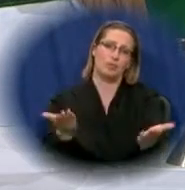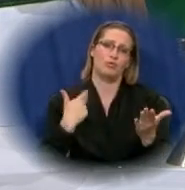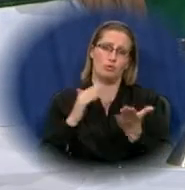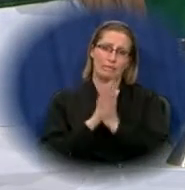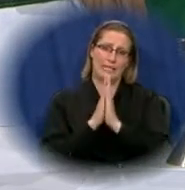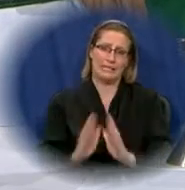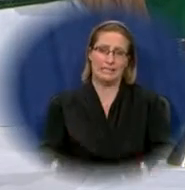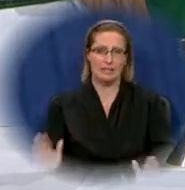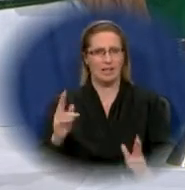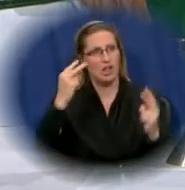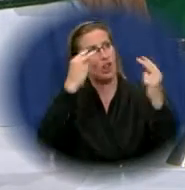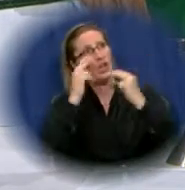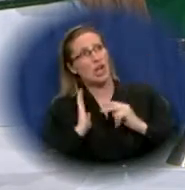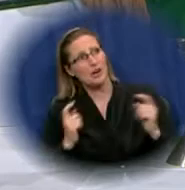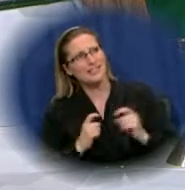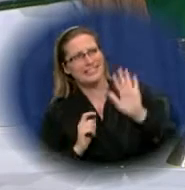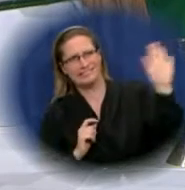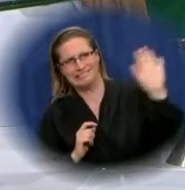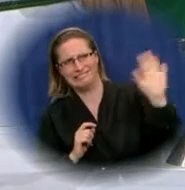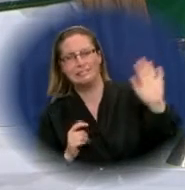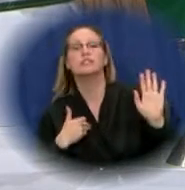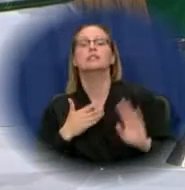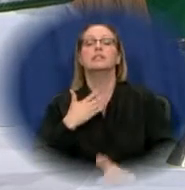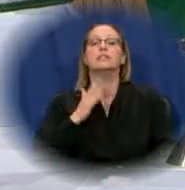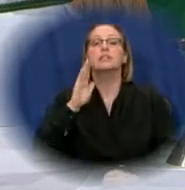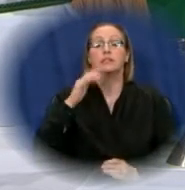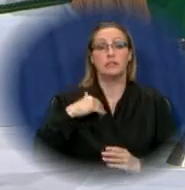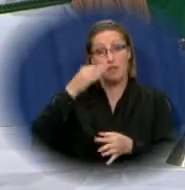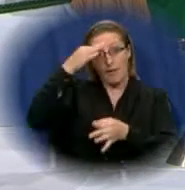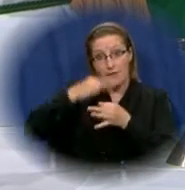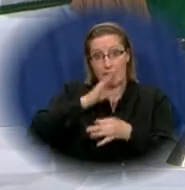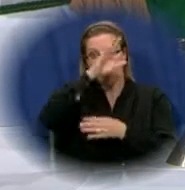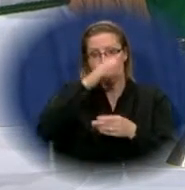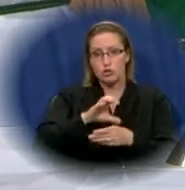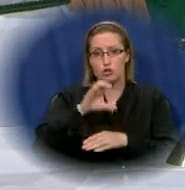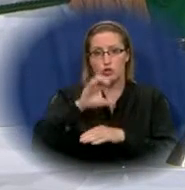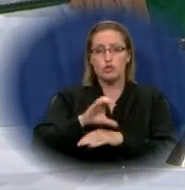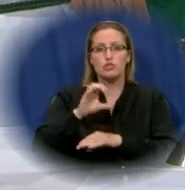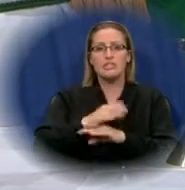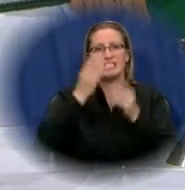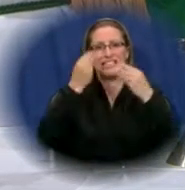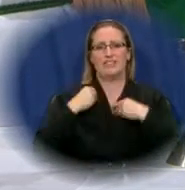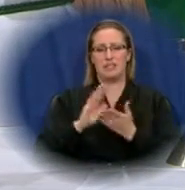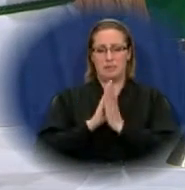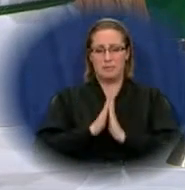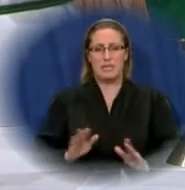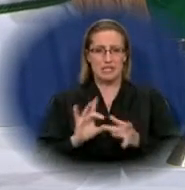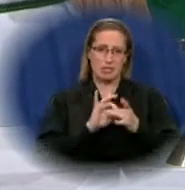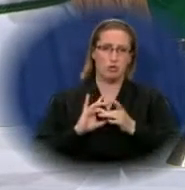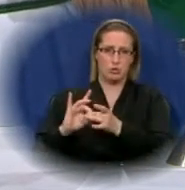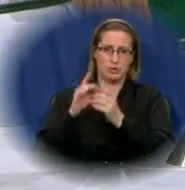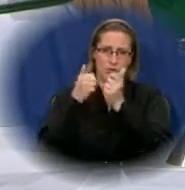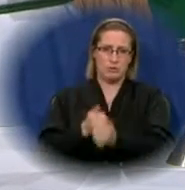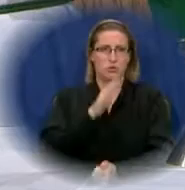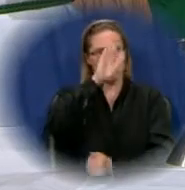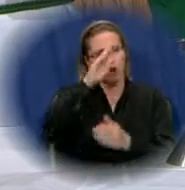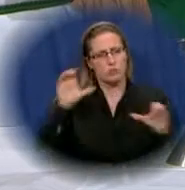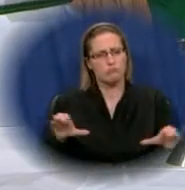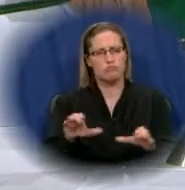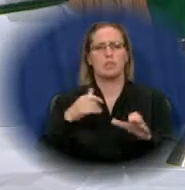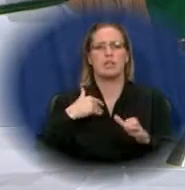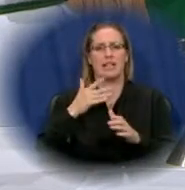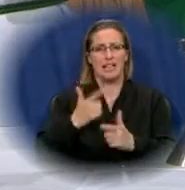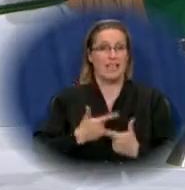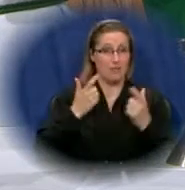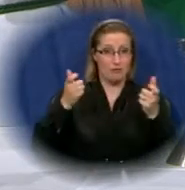give you," look not on our sins, but on the faith of your church, and graciously grant her peace and unity in accordance with your will, who live and